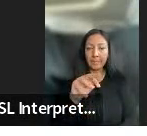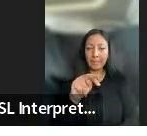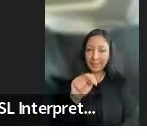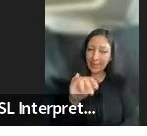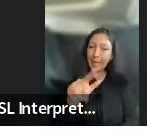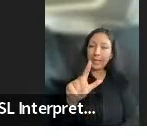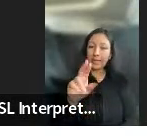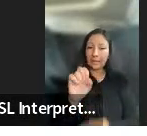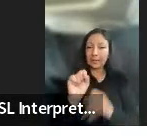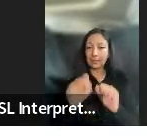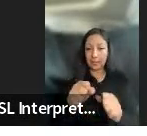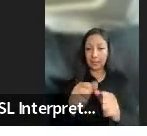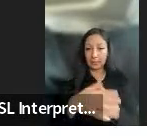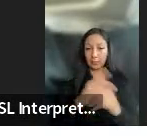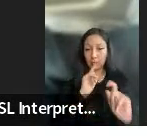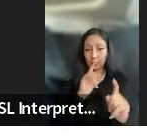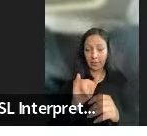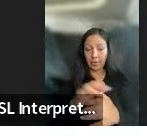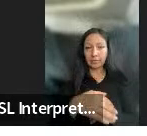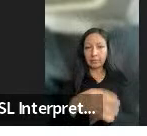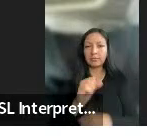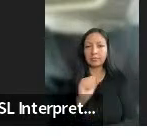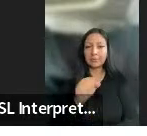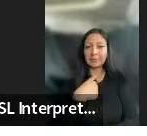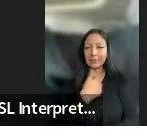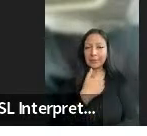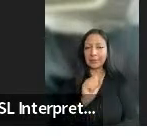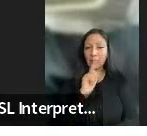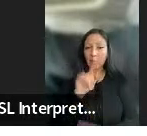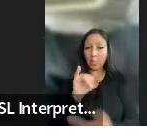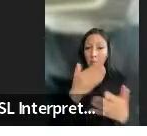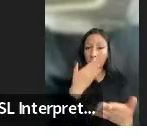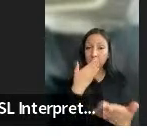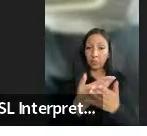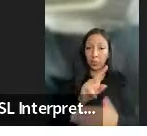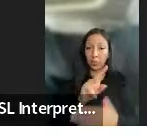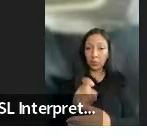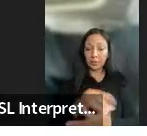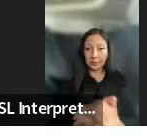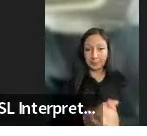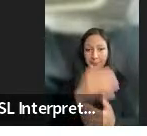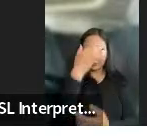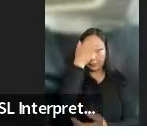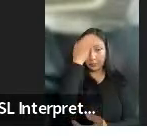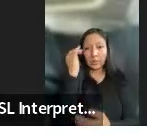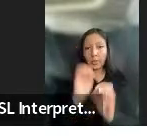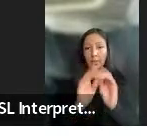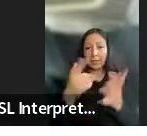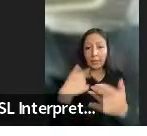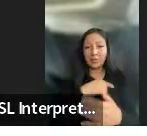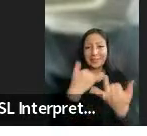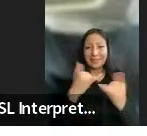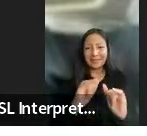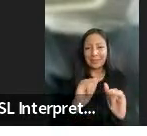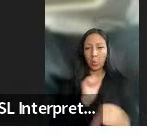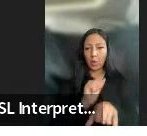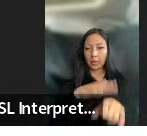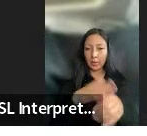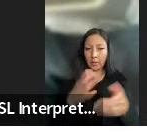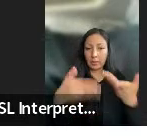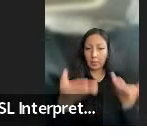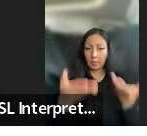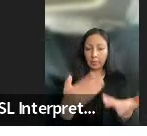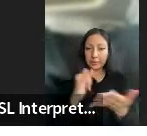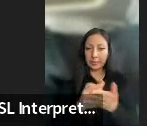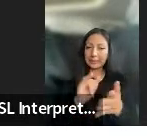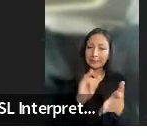be taking it, or maybe Frank? Yeah, I could take it. It's a great question. And to be clear, we're still working on the proposal. This is early